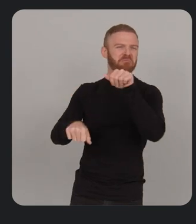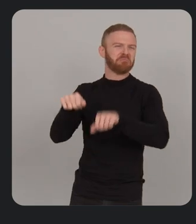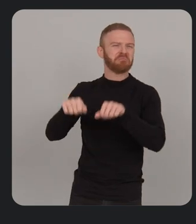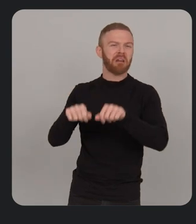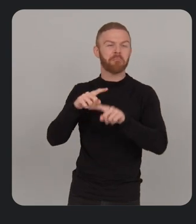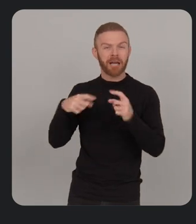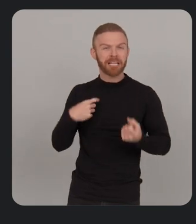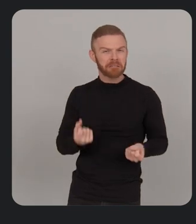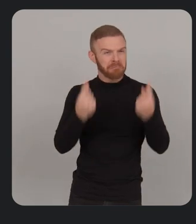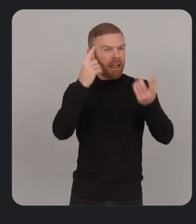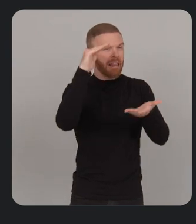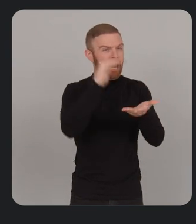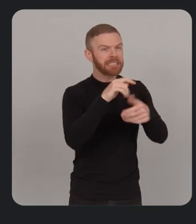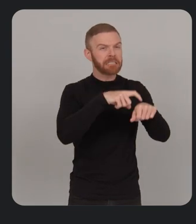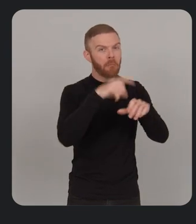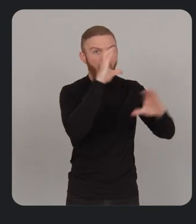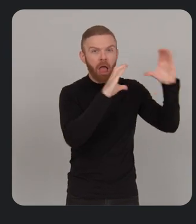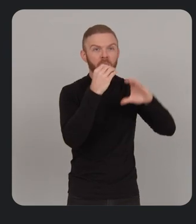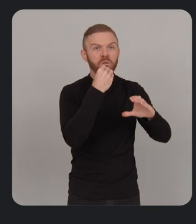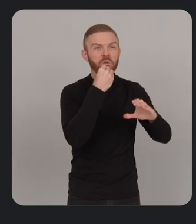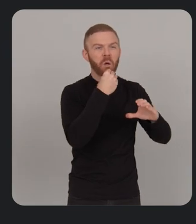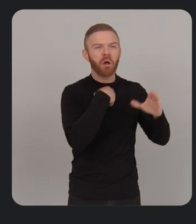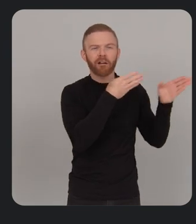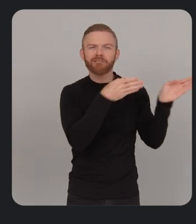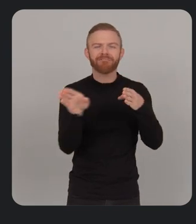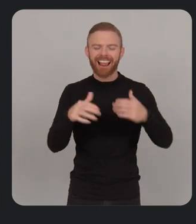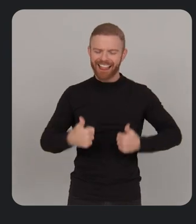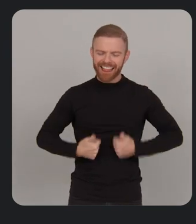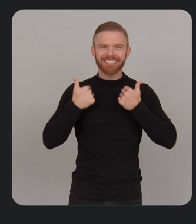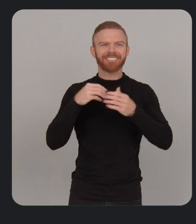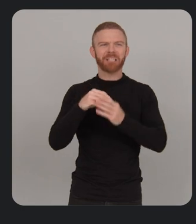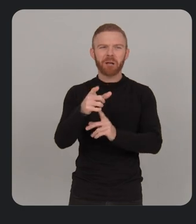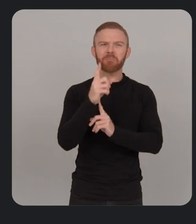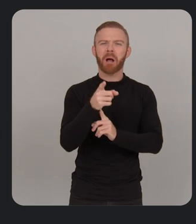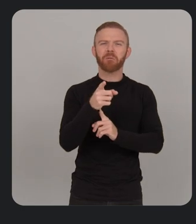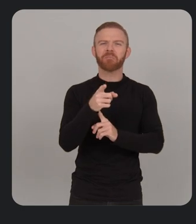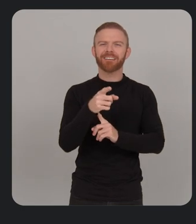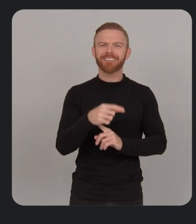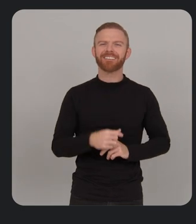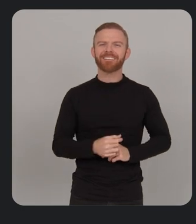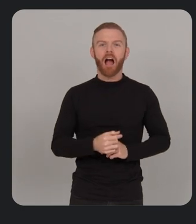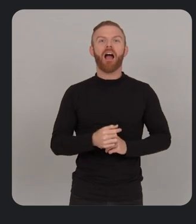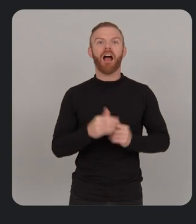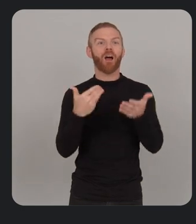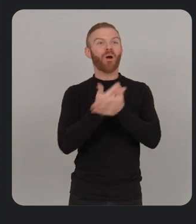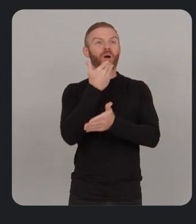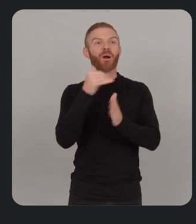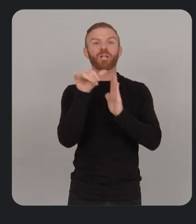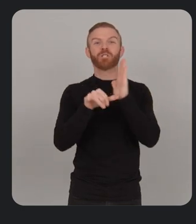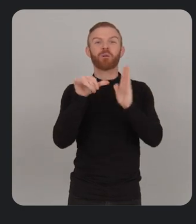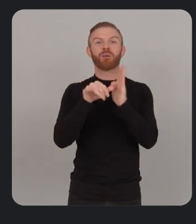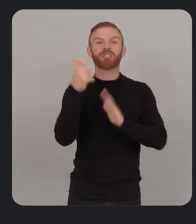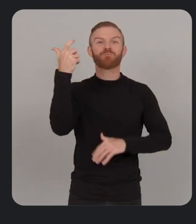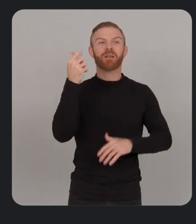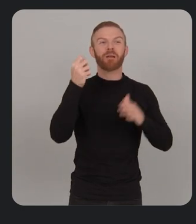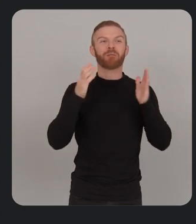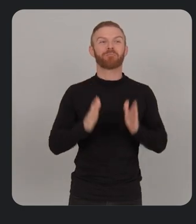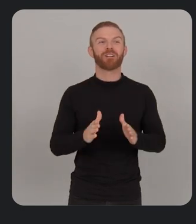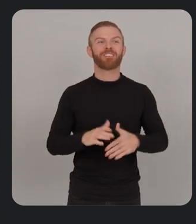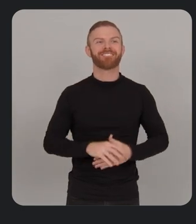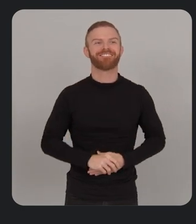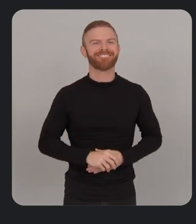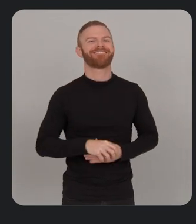but spending less time searching for food gives me more time to live in the moment. Oh, new YouTube subscriber. Look